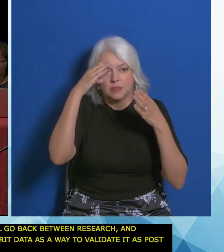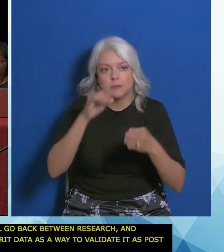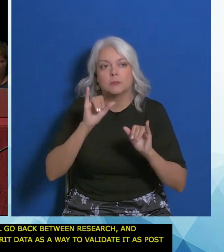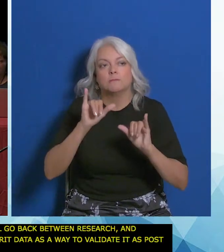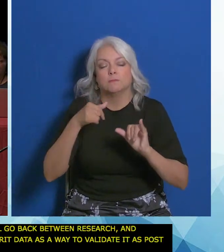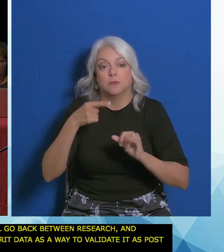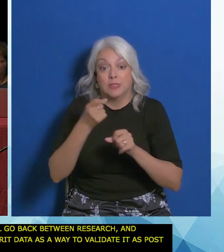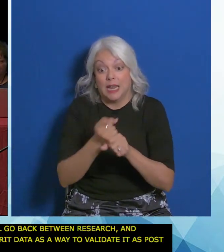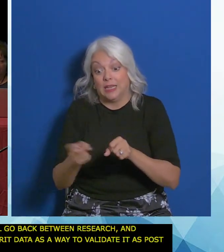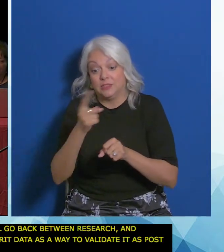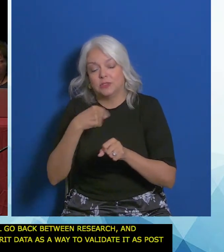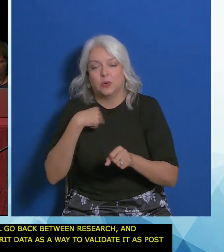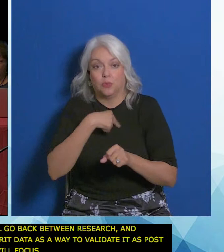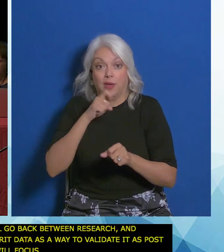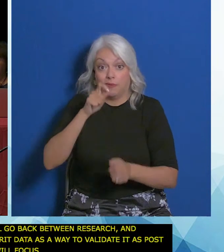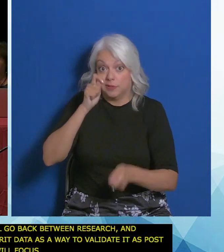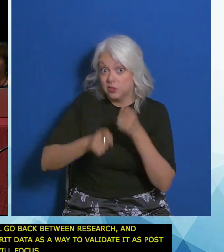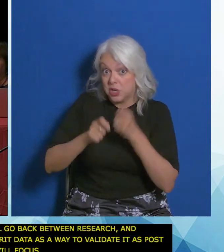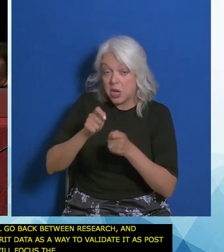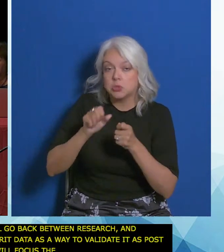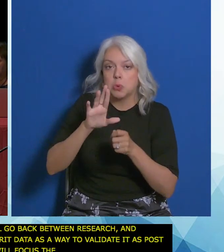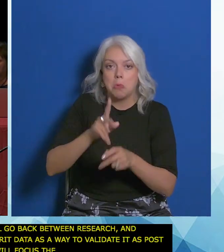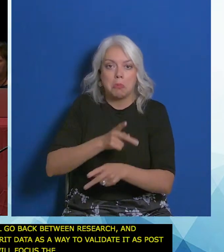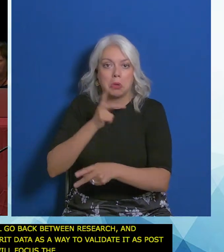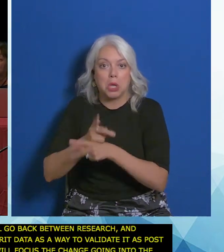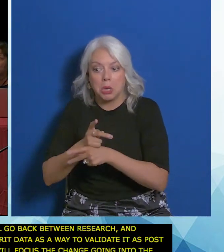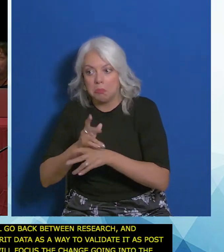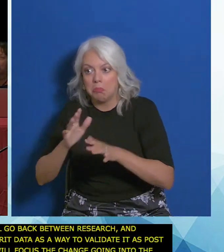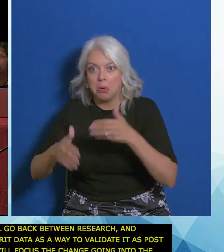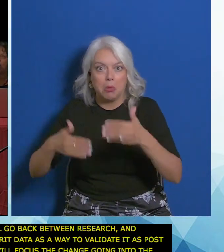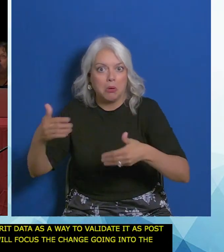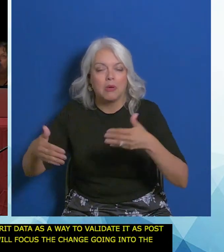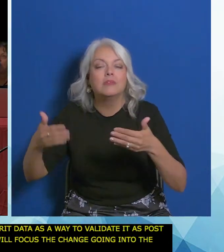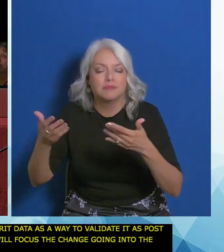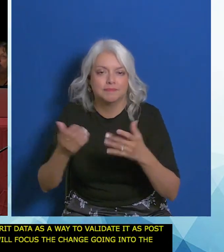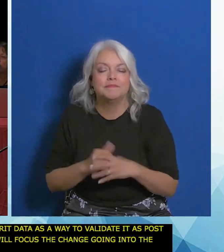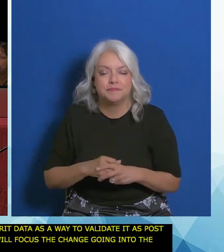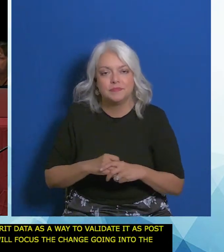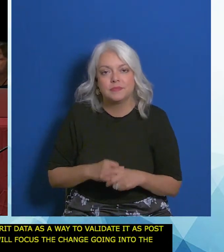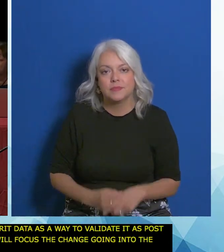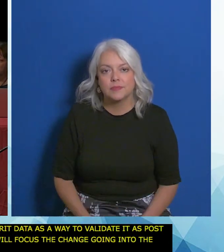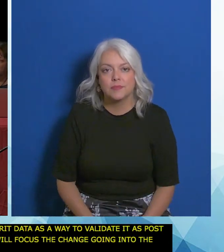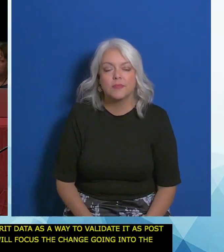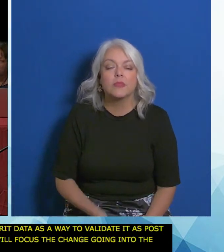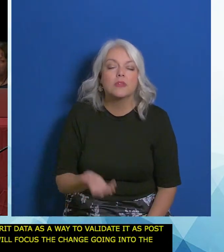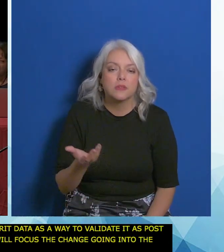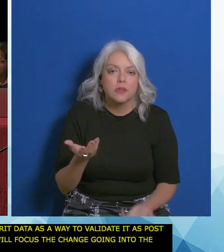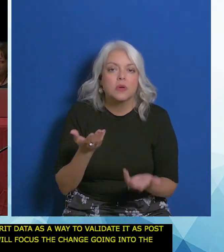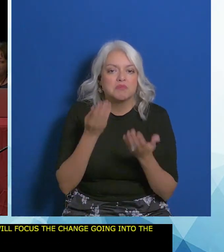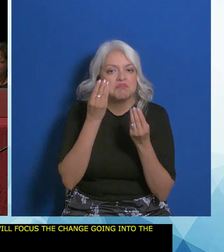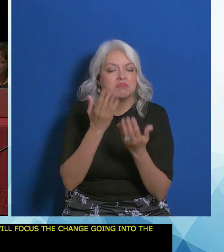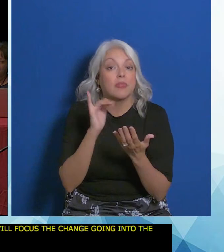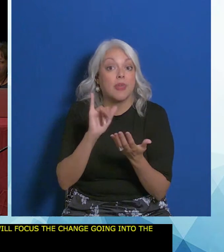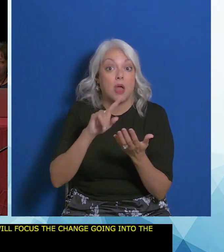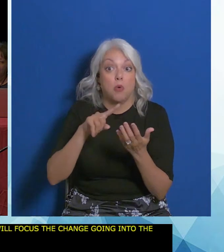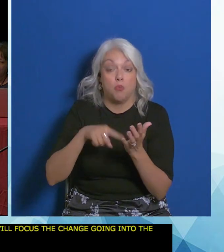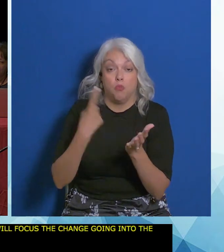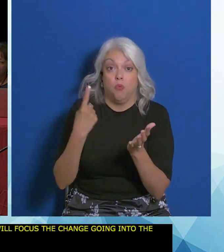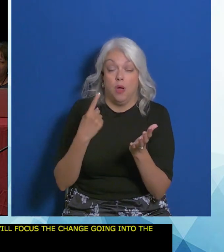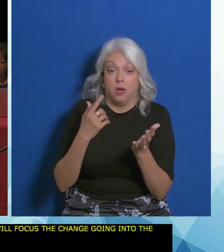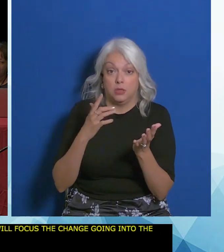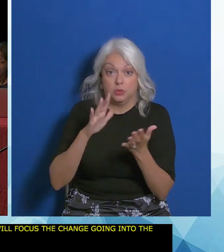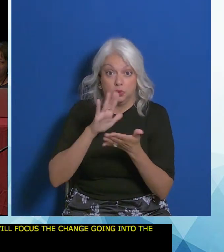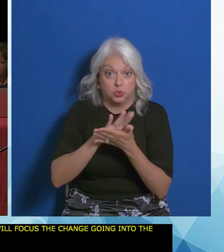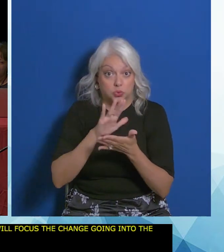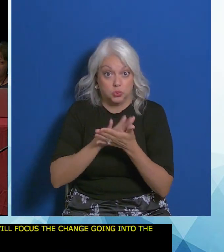going into the next year and things that we will further tweak. So that is something that once we have schools